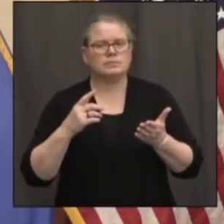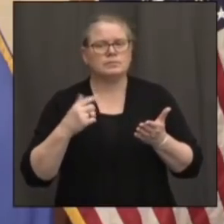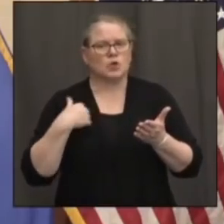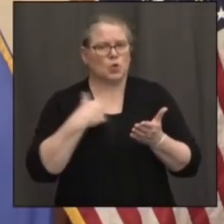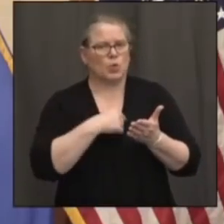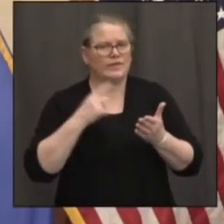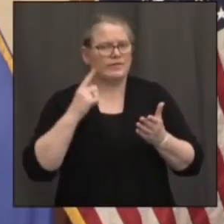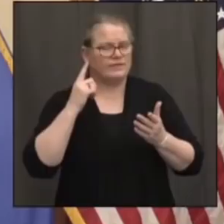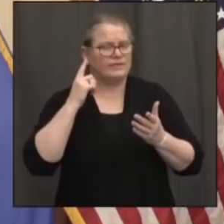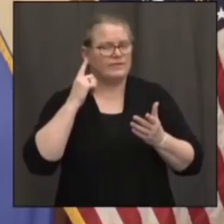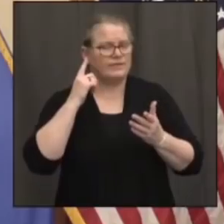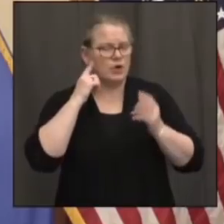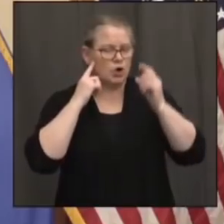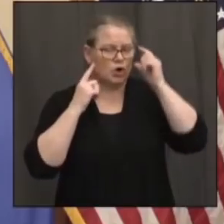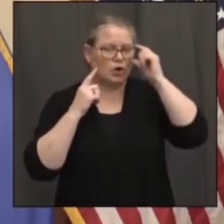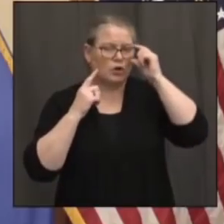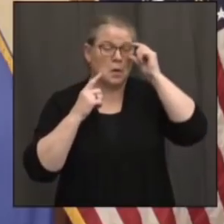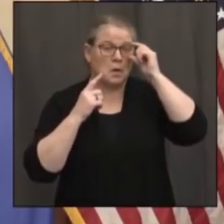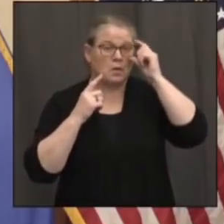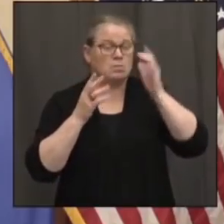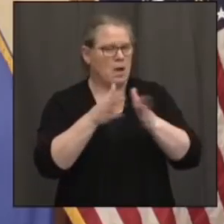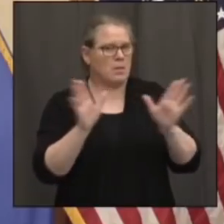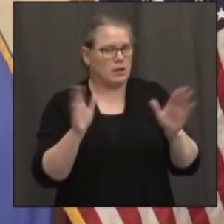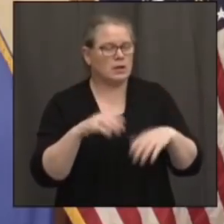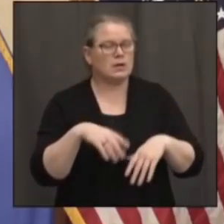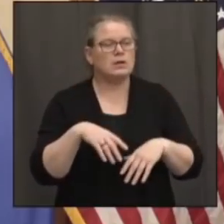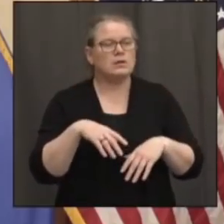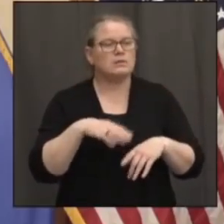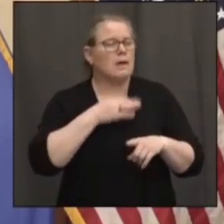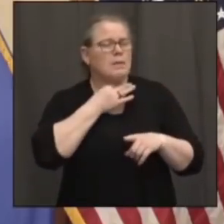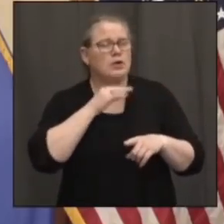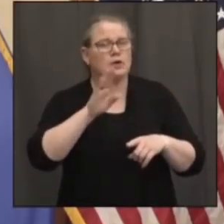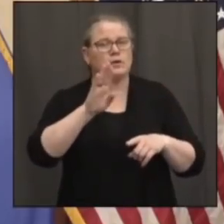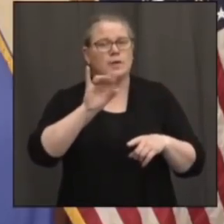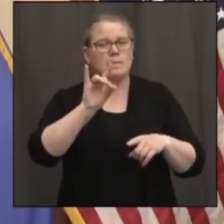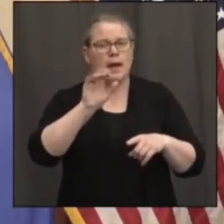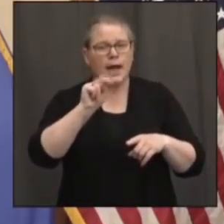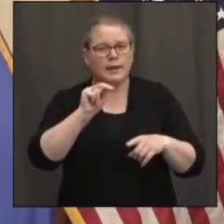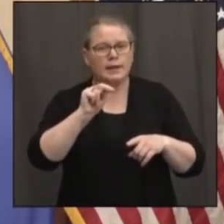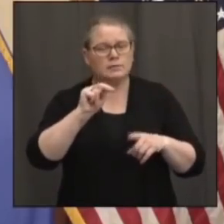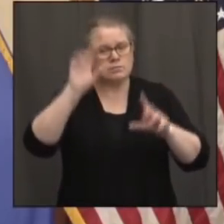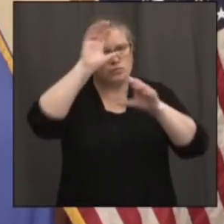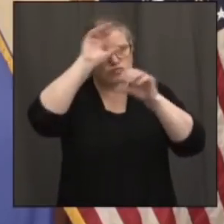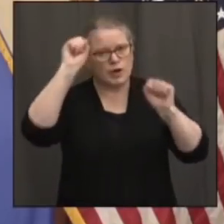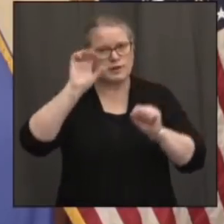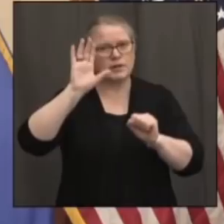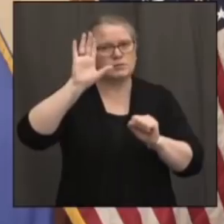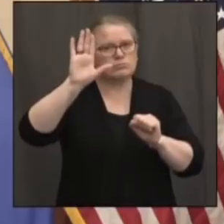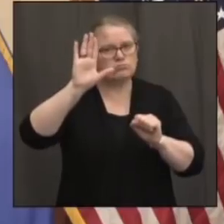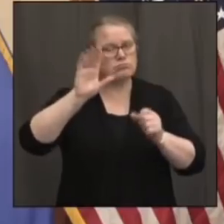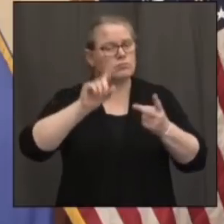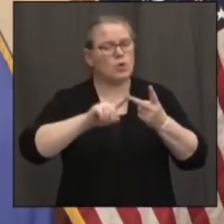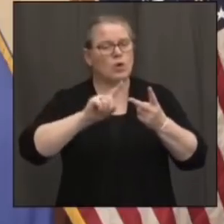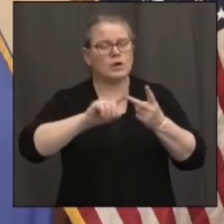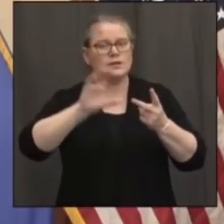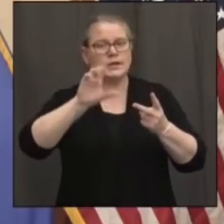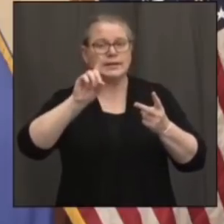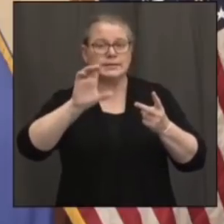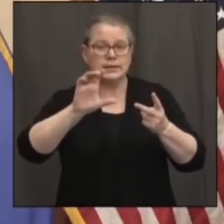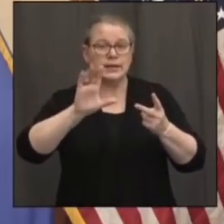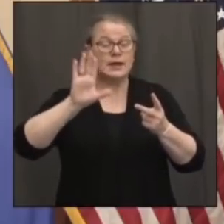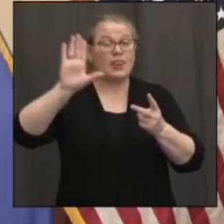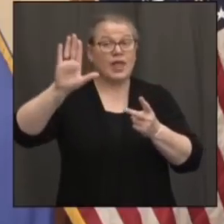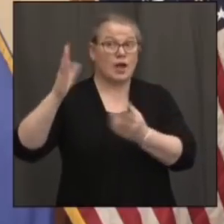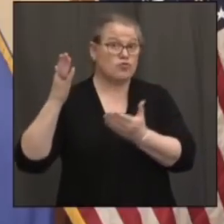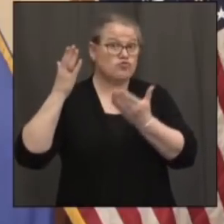Biden administration about, or the CDC for that matter, about your decision to sort of deviate from their recommendations